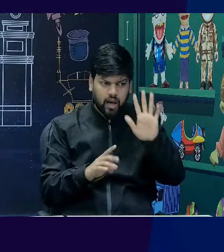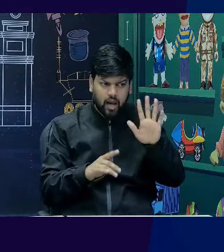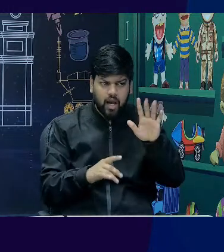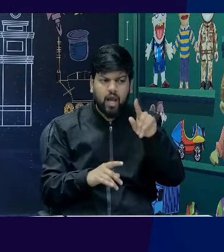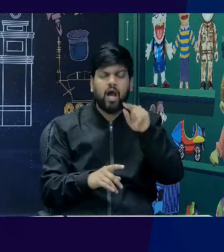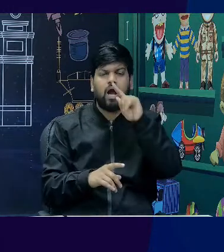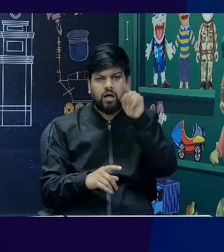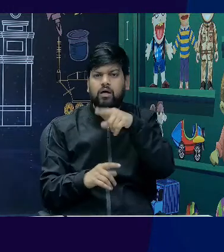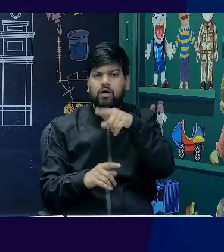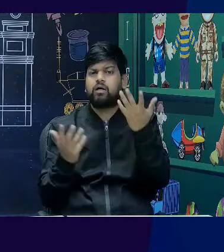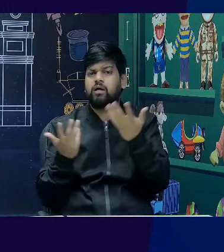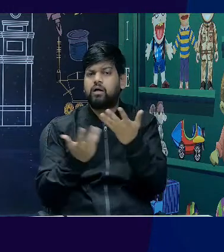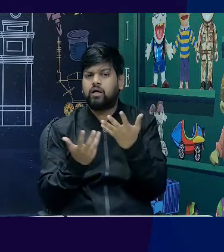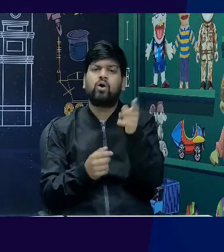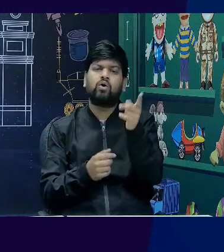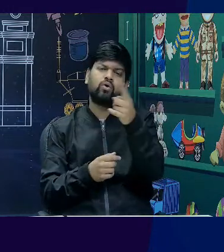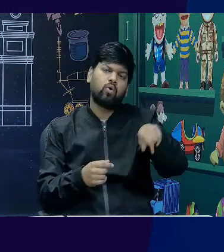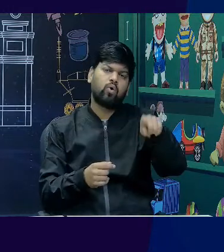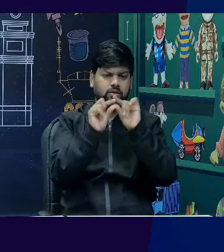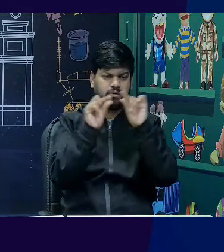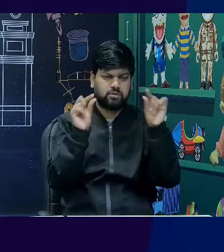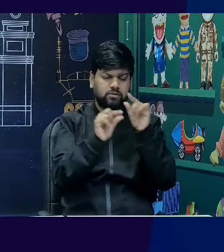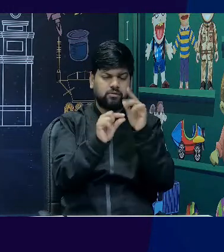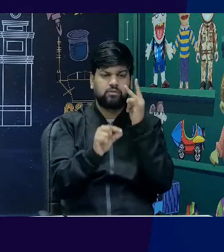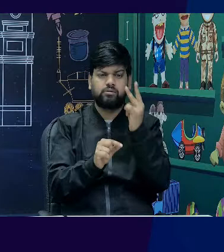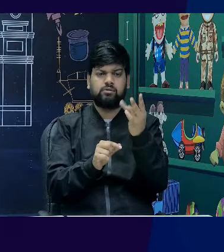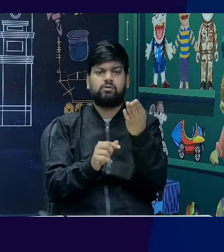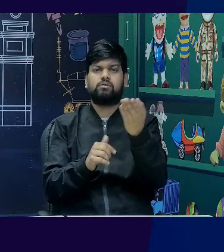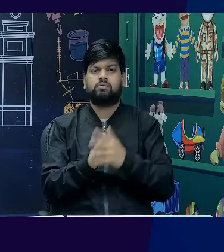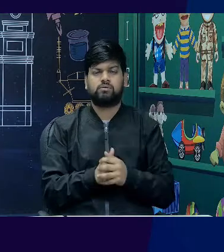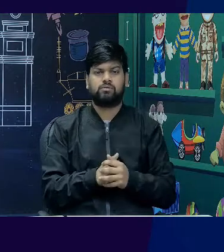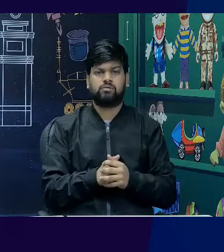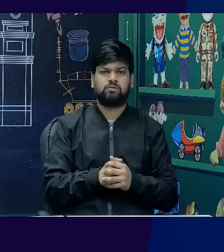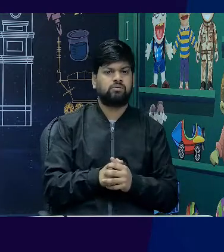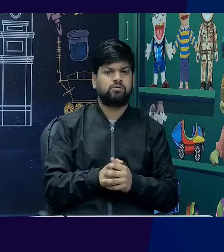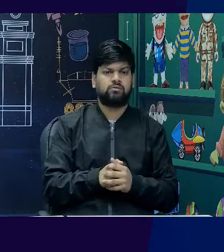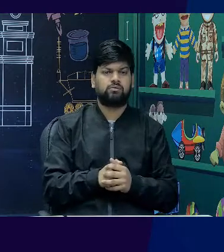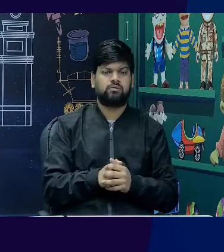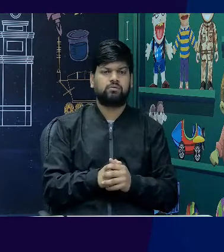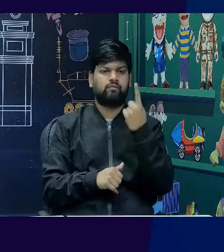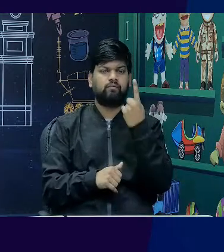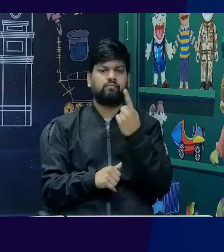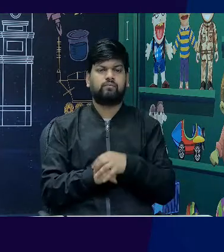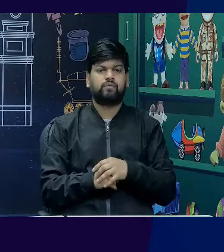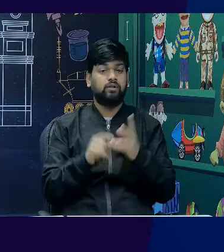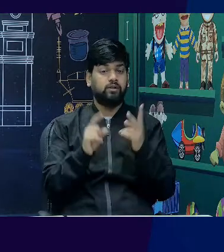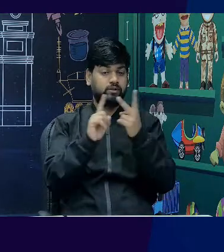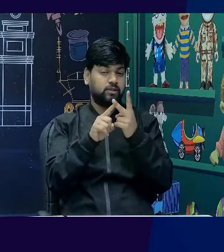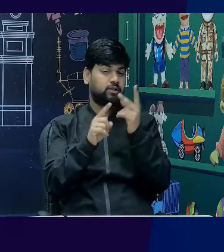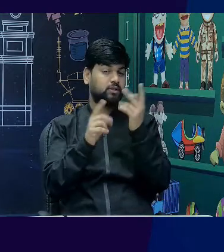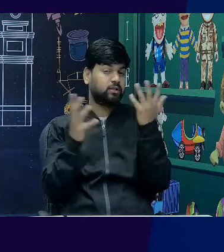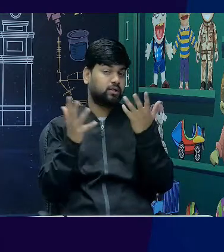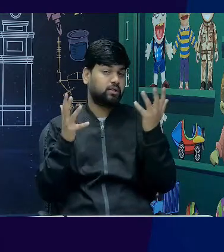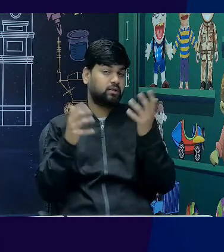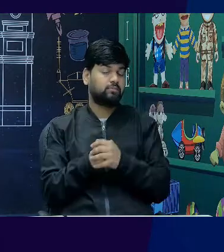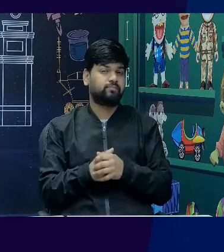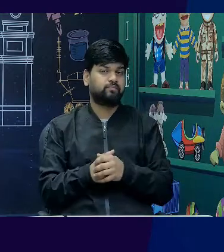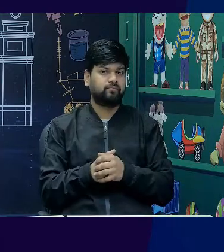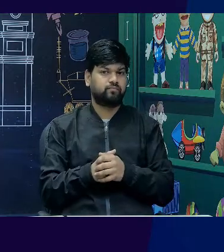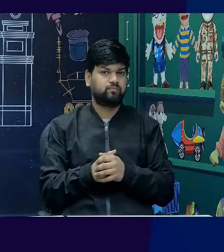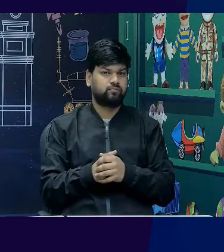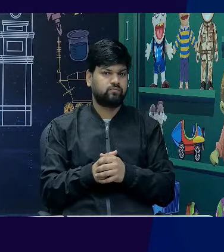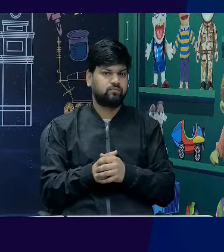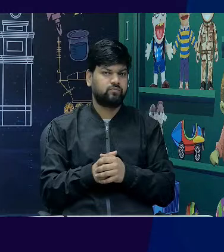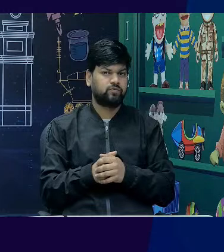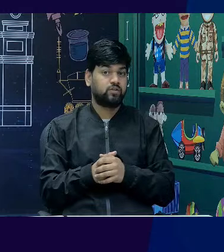are non-rival and non-excludable. The second is, tick the correct choice. Education services are